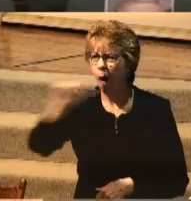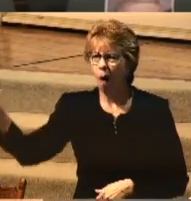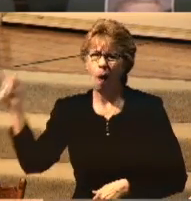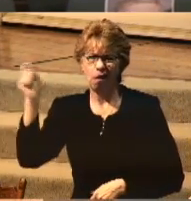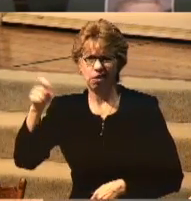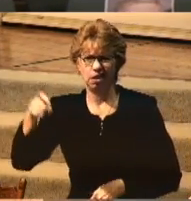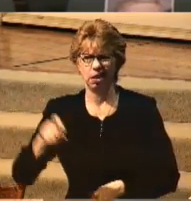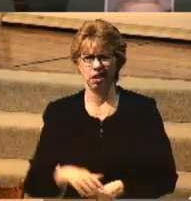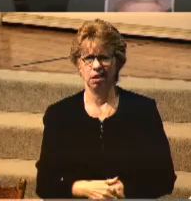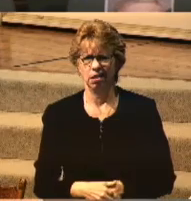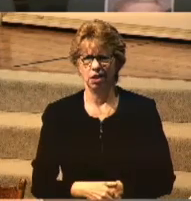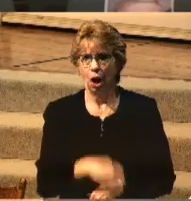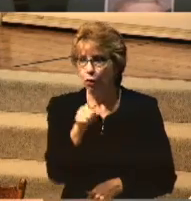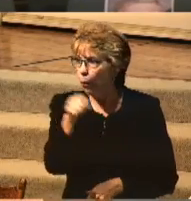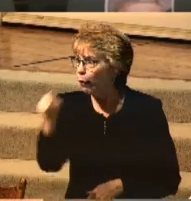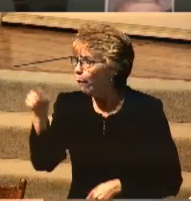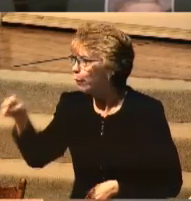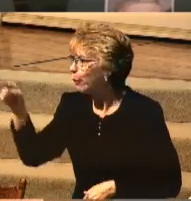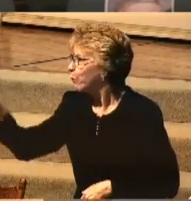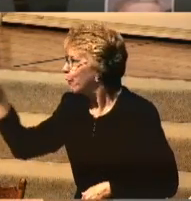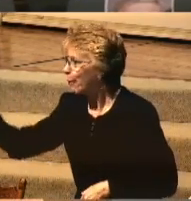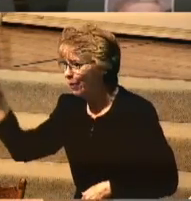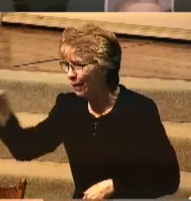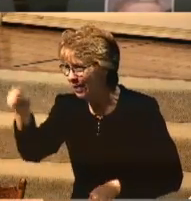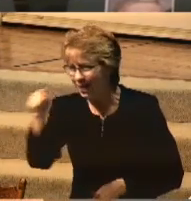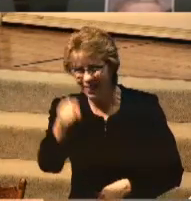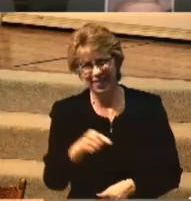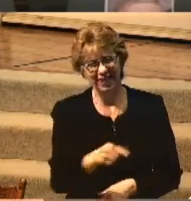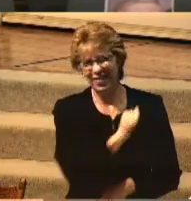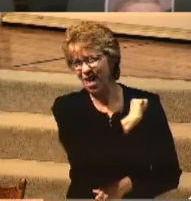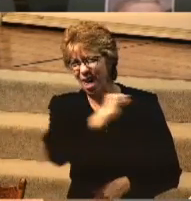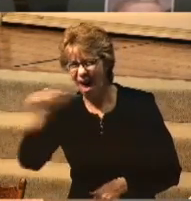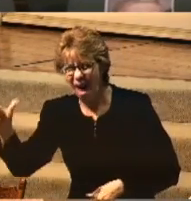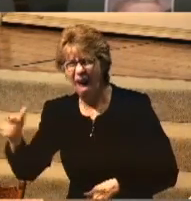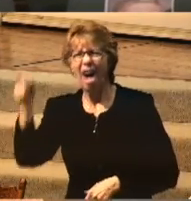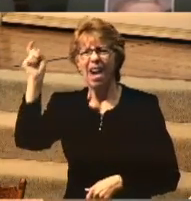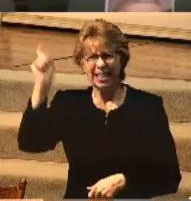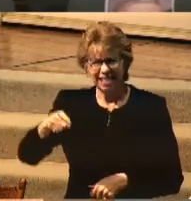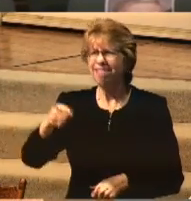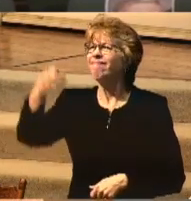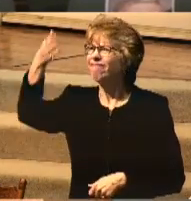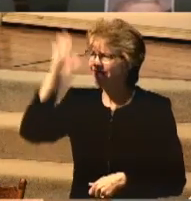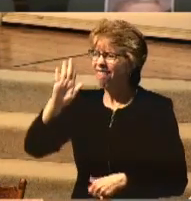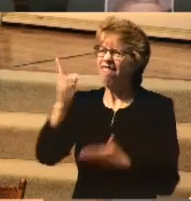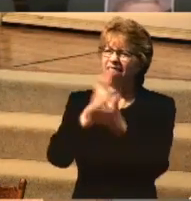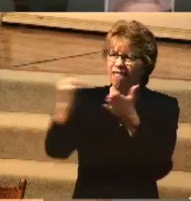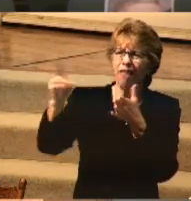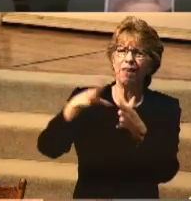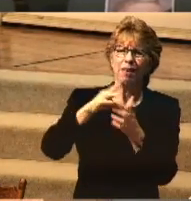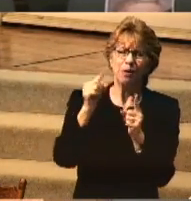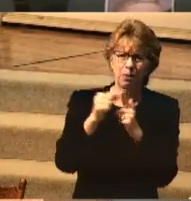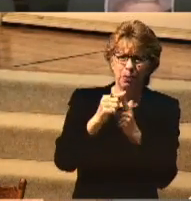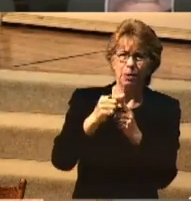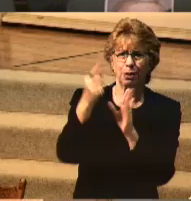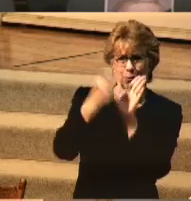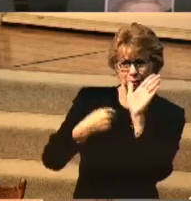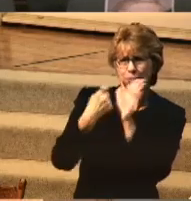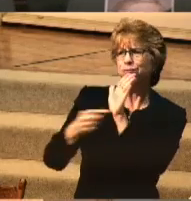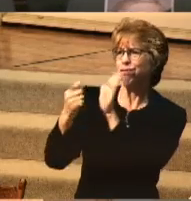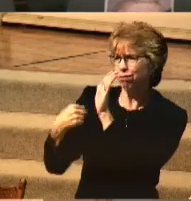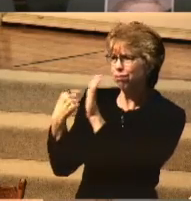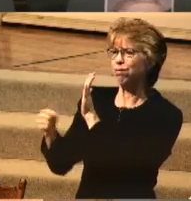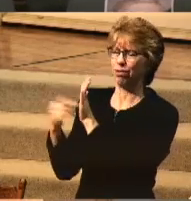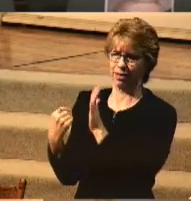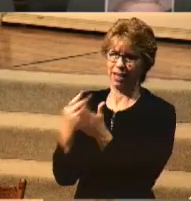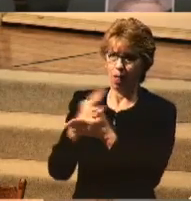All right? And you and you and you and you and you and you. All of us. We need God's holy word to correct us and the Holy Spirit.